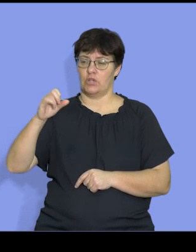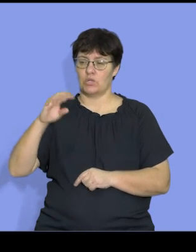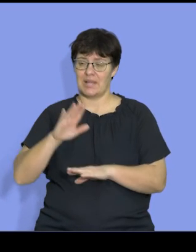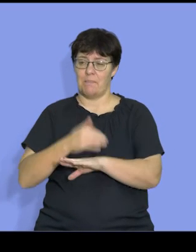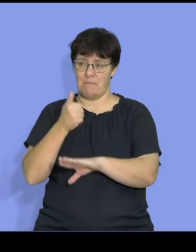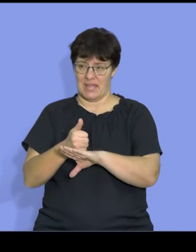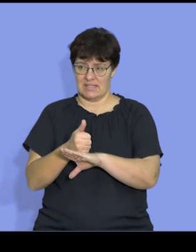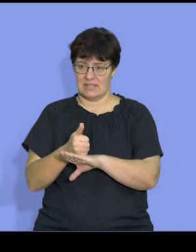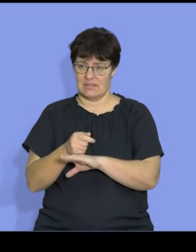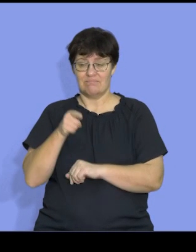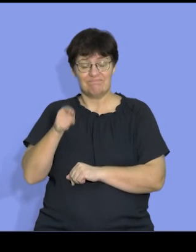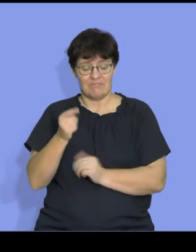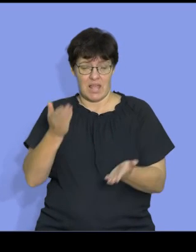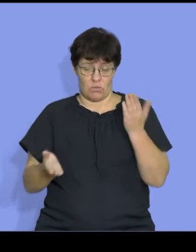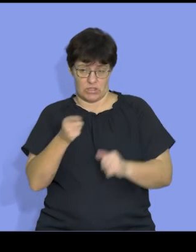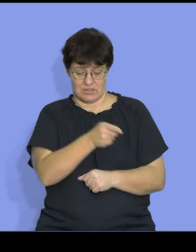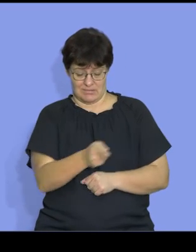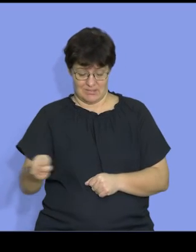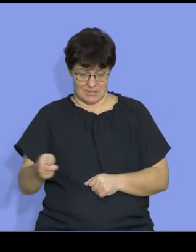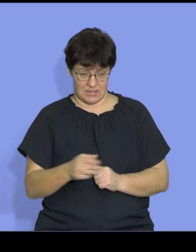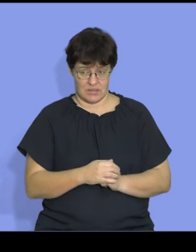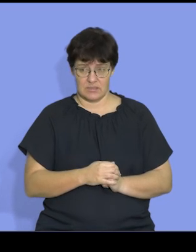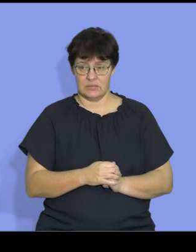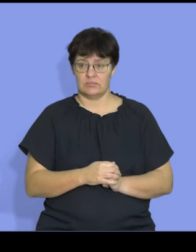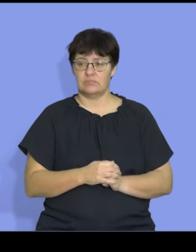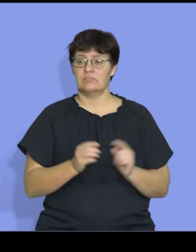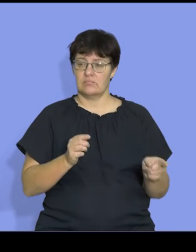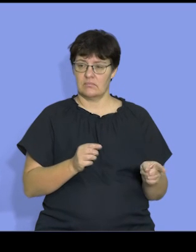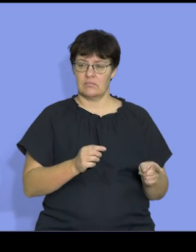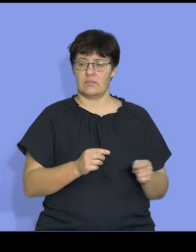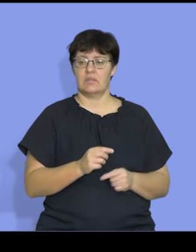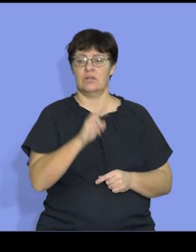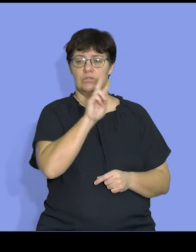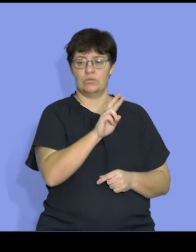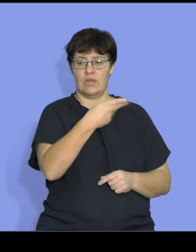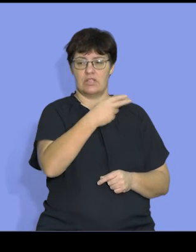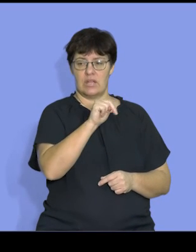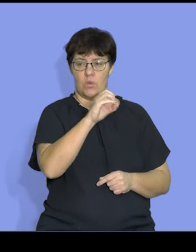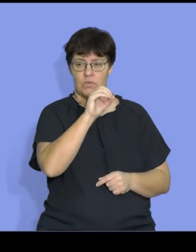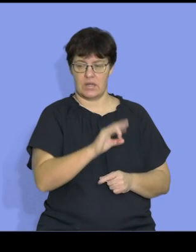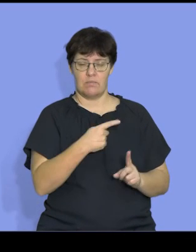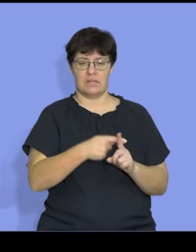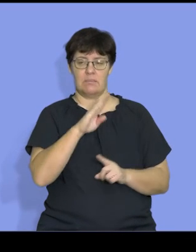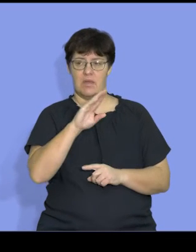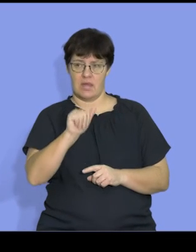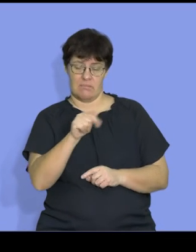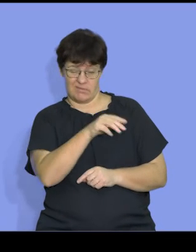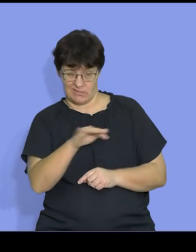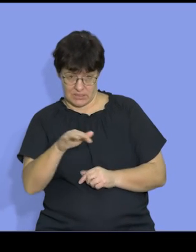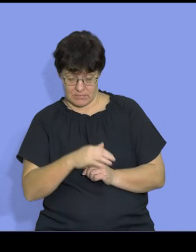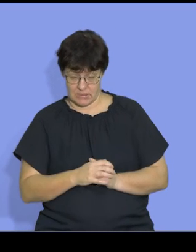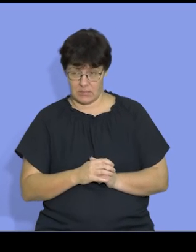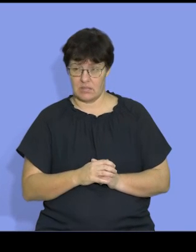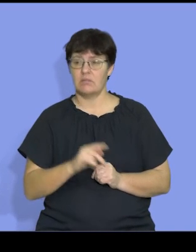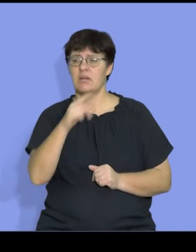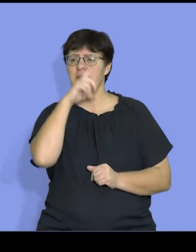of reaction, of the reaction between nitric acid and barium hydroxide, right? So what do we have? What name is given